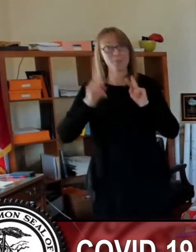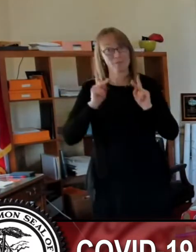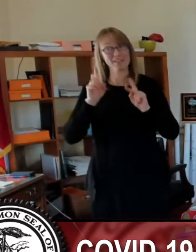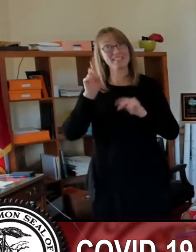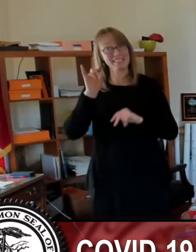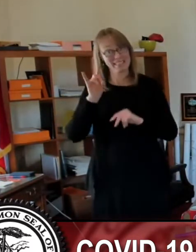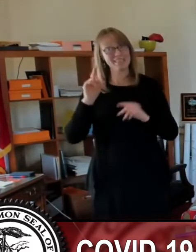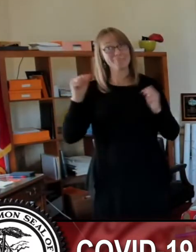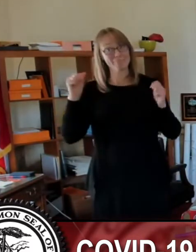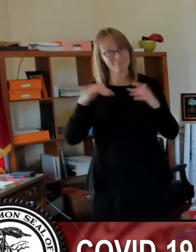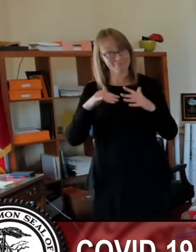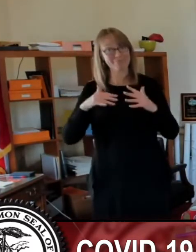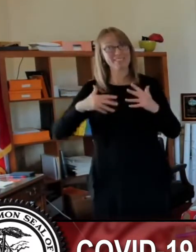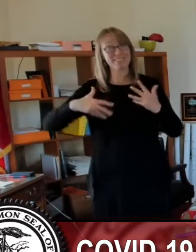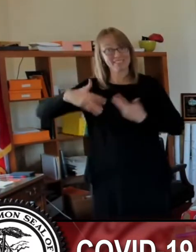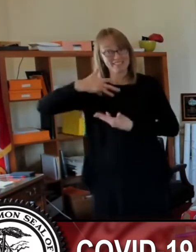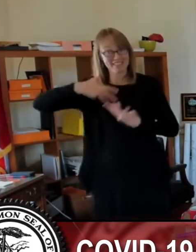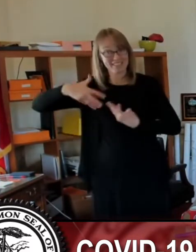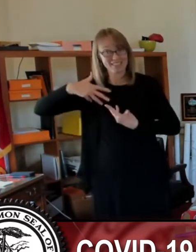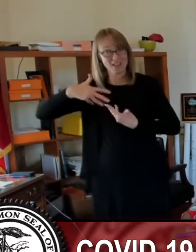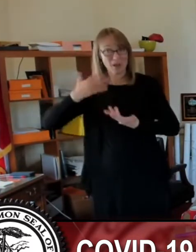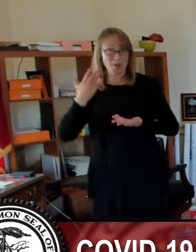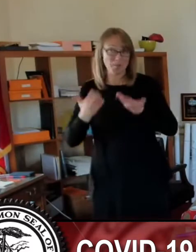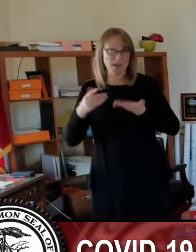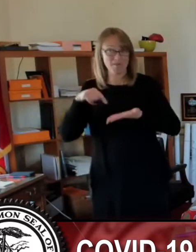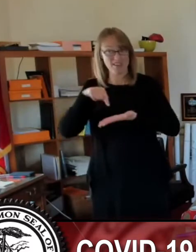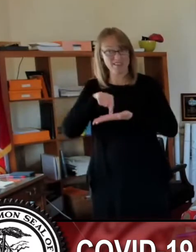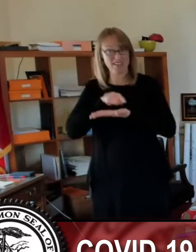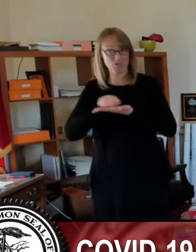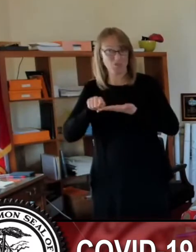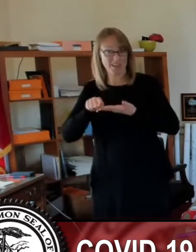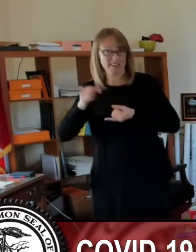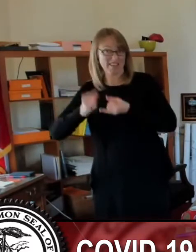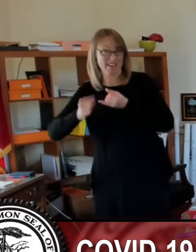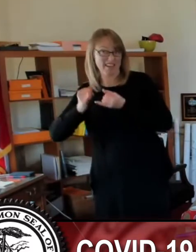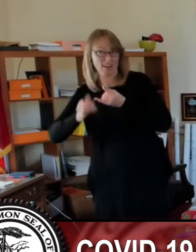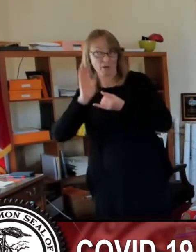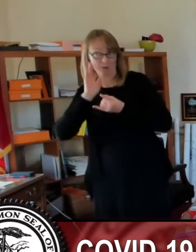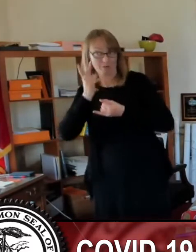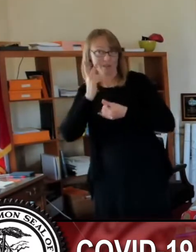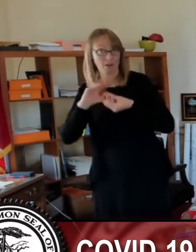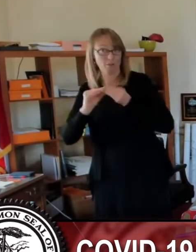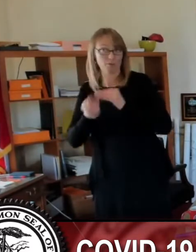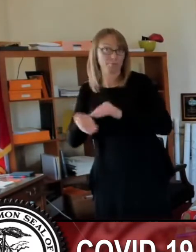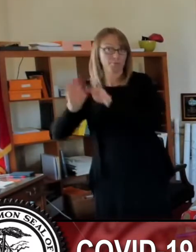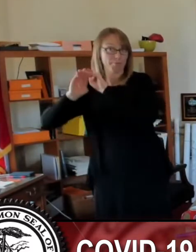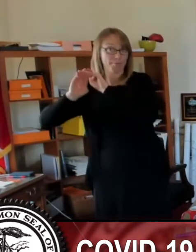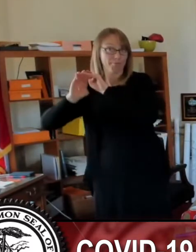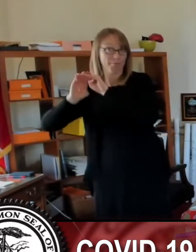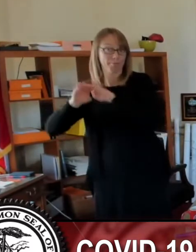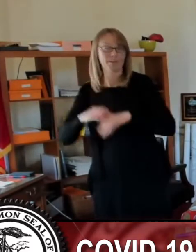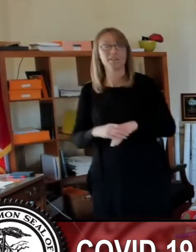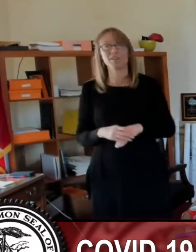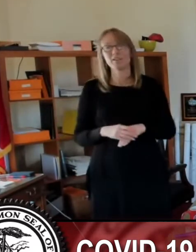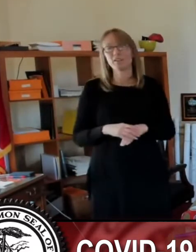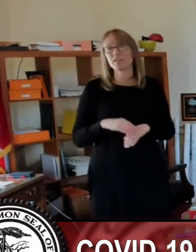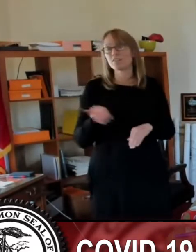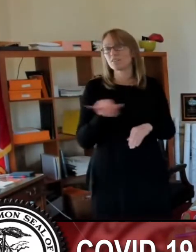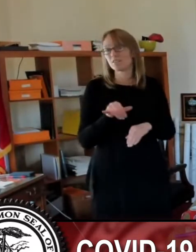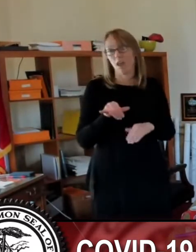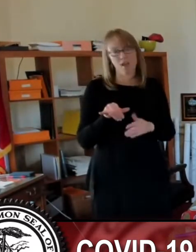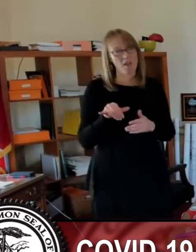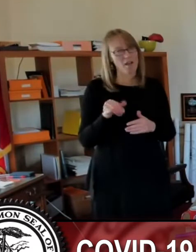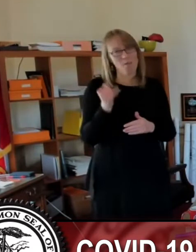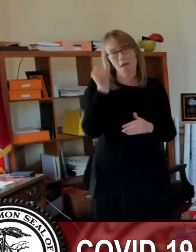expecting that we may see a spike at the end of this week, and then looking forward to Thanksgiving when we all want to get together with our families.